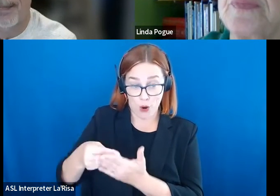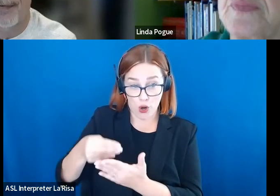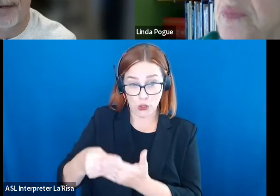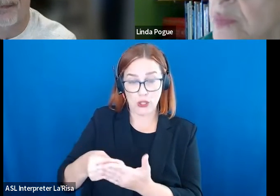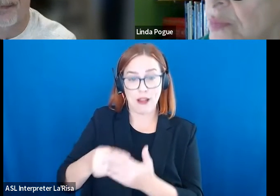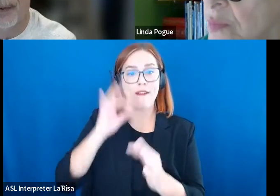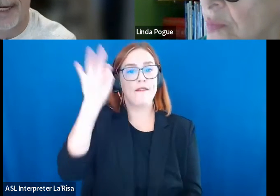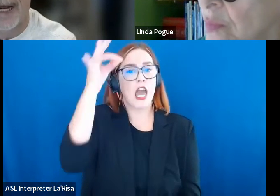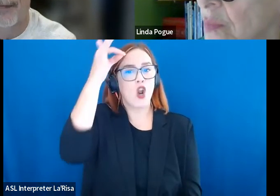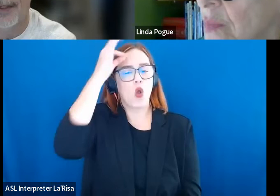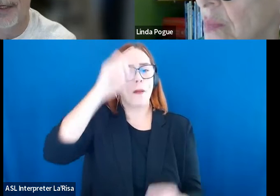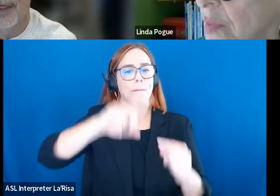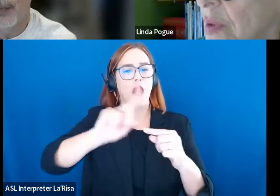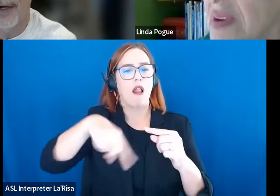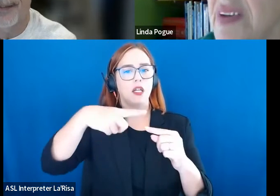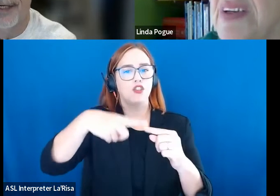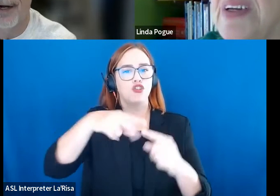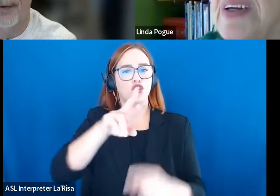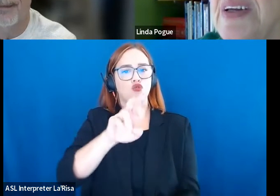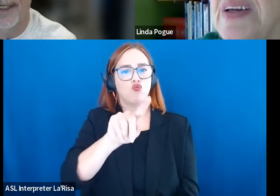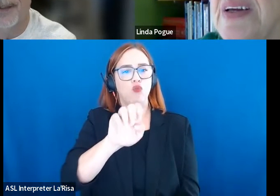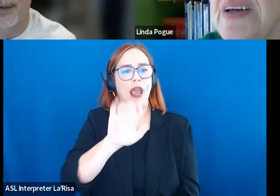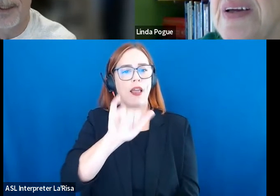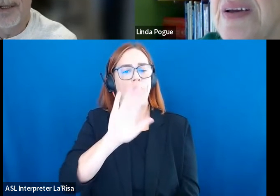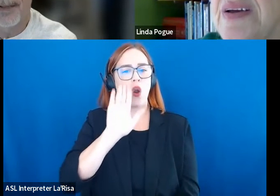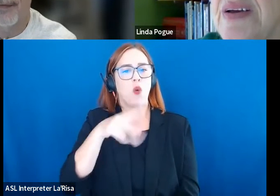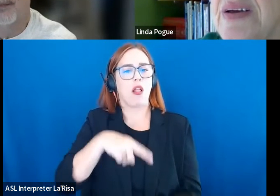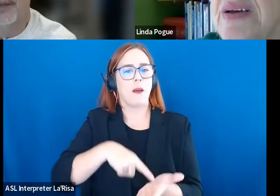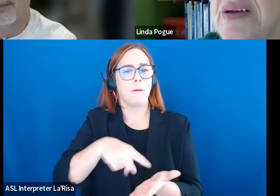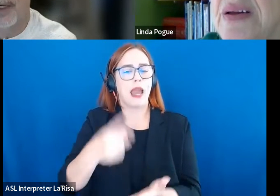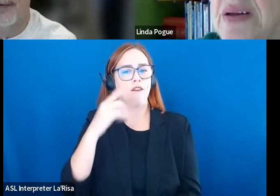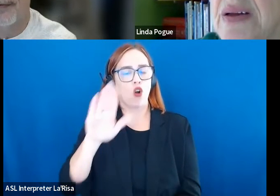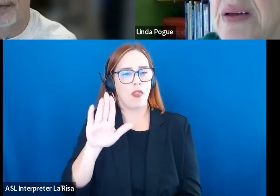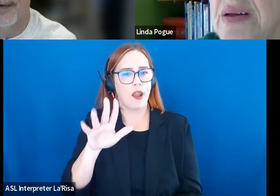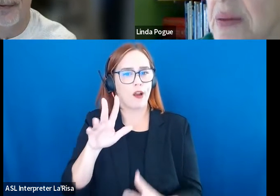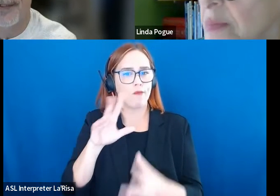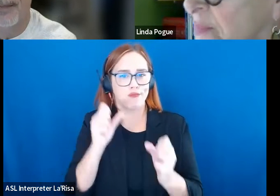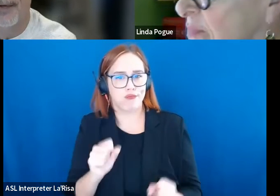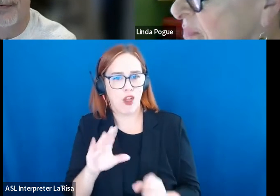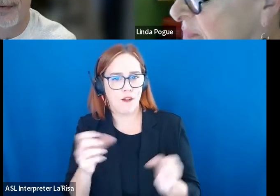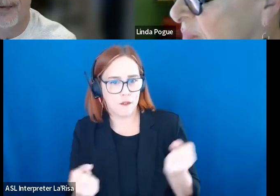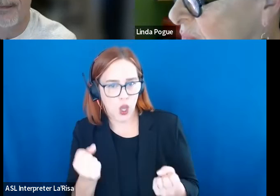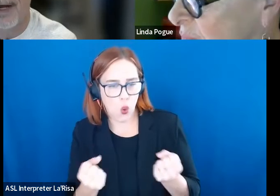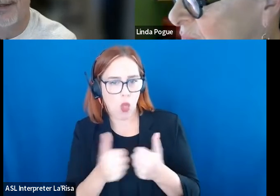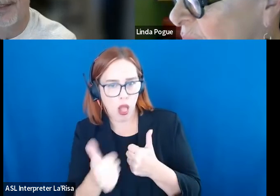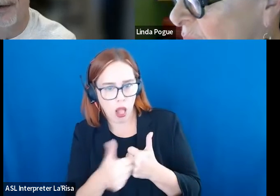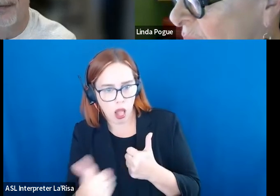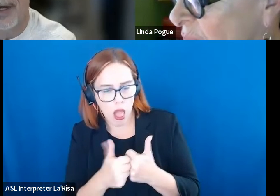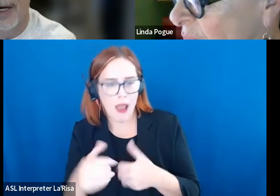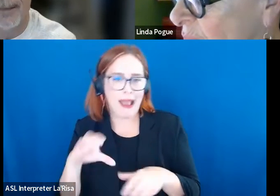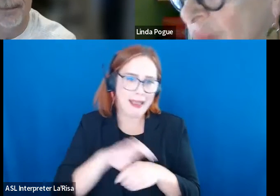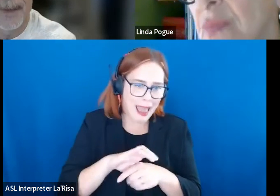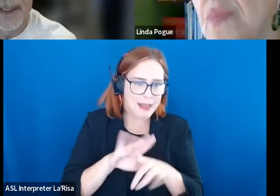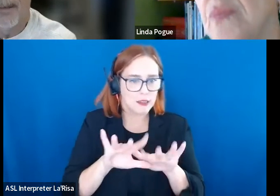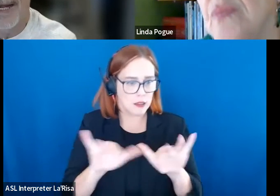that compensates them for gas and wear and tear on their vehicle. But otherwise, their time is, they're